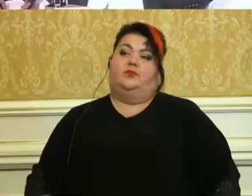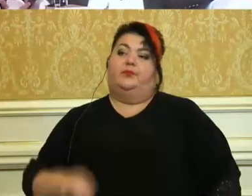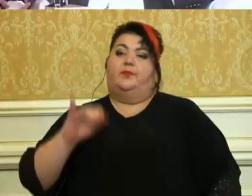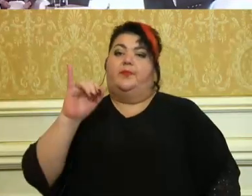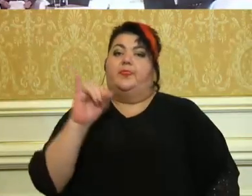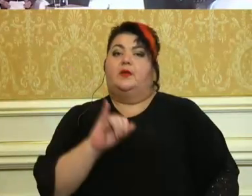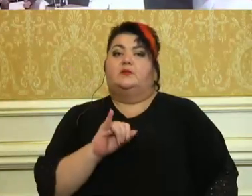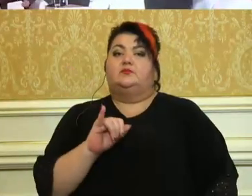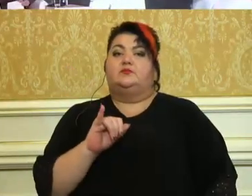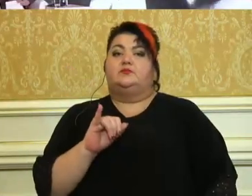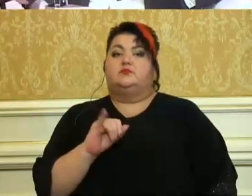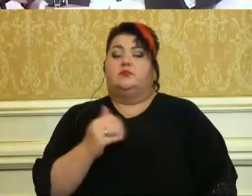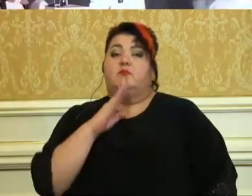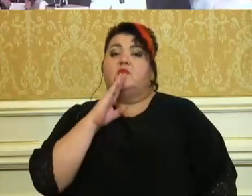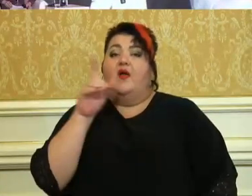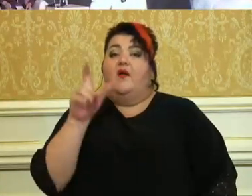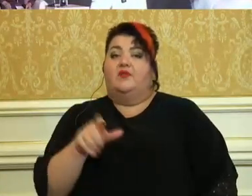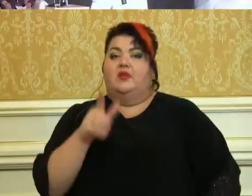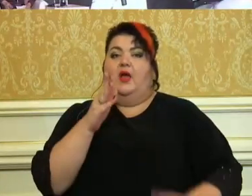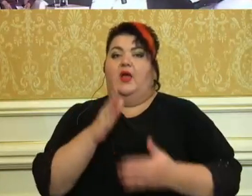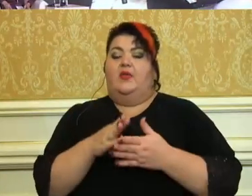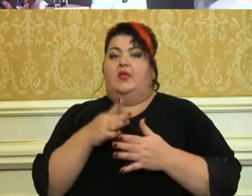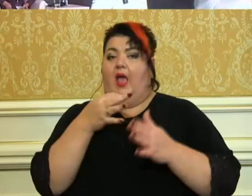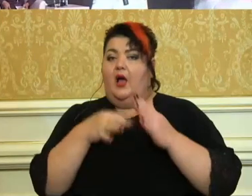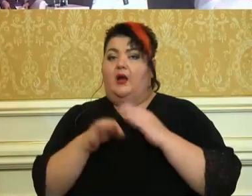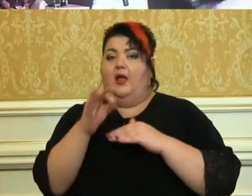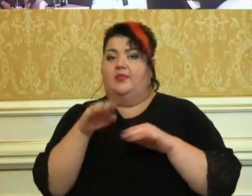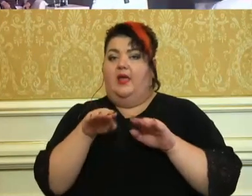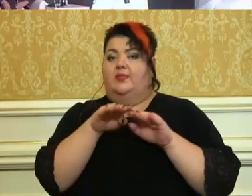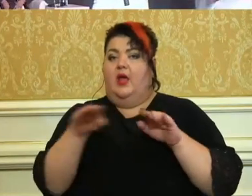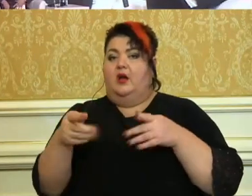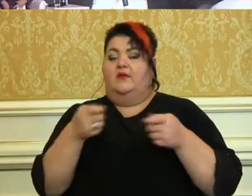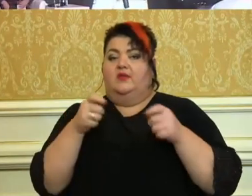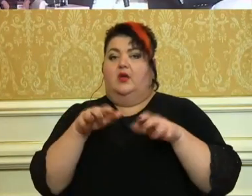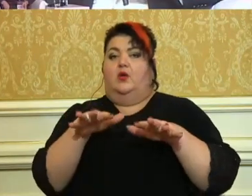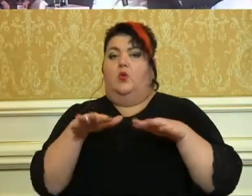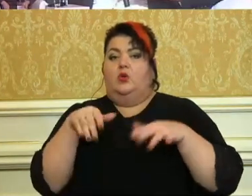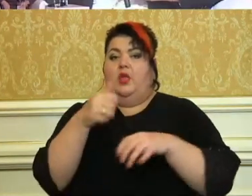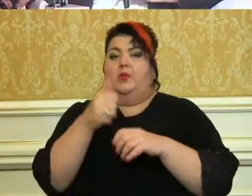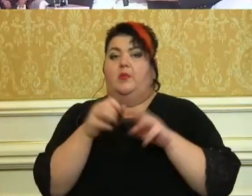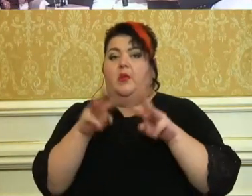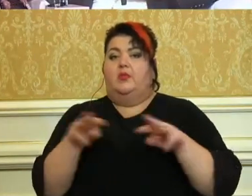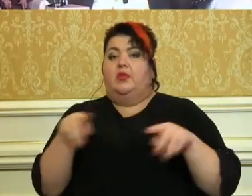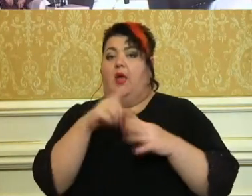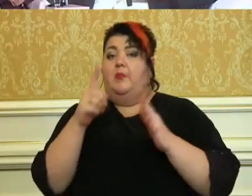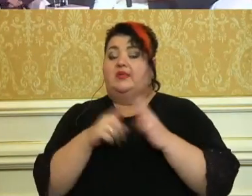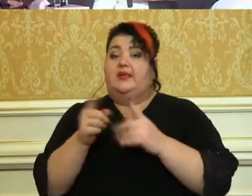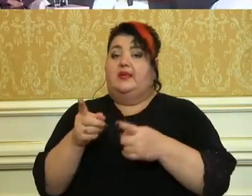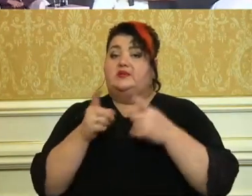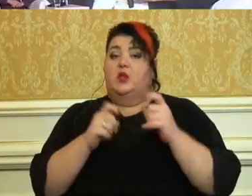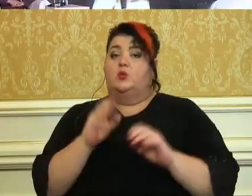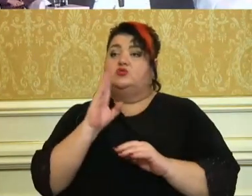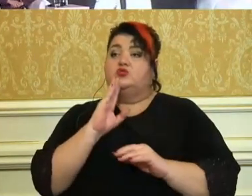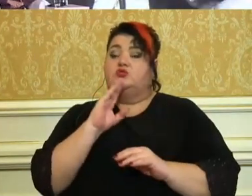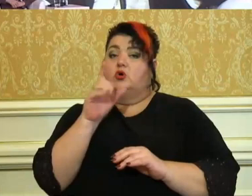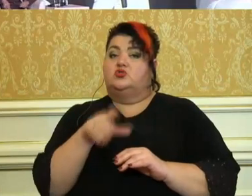Canada, by the way. We greet you with this. And she's the counselor on the level of the prime ministers on